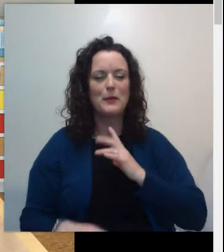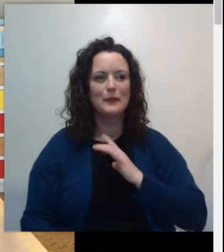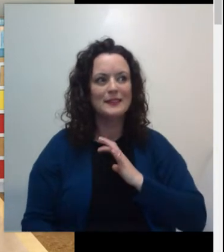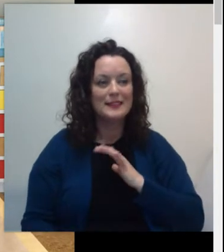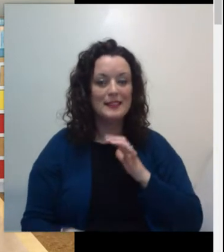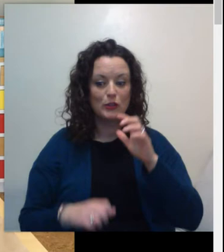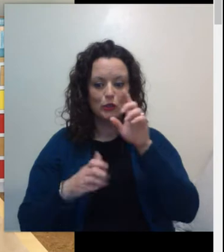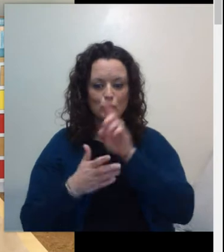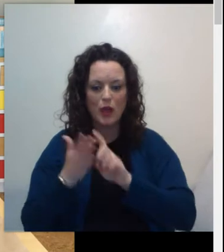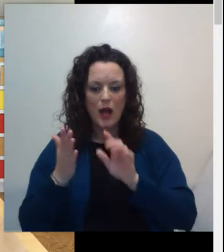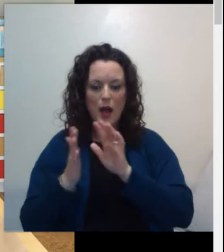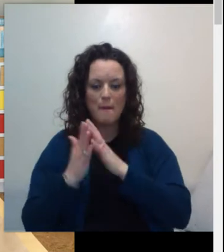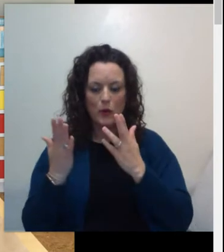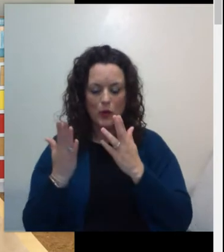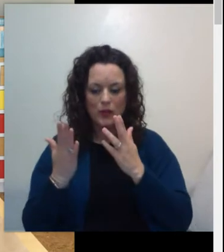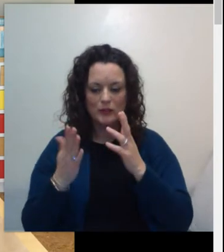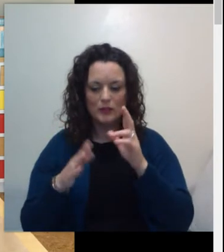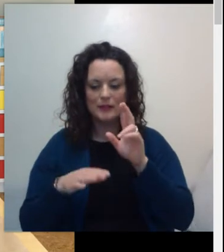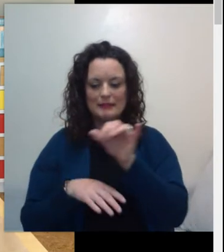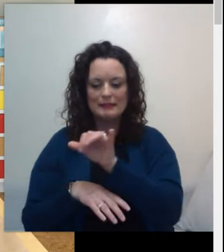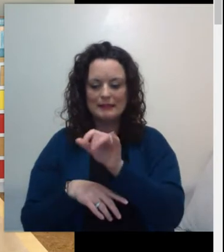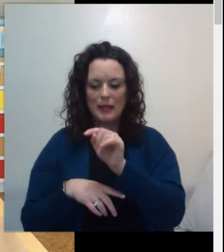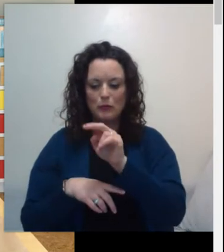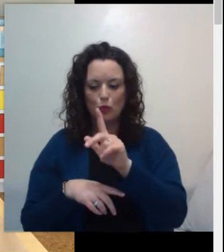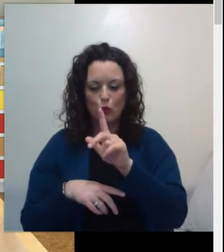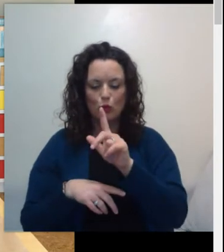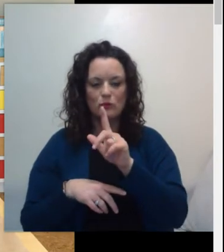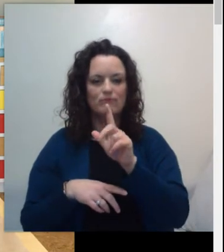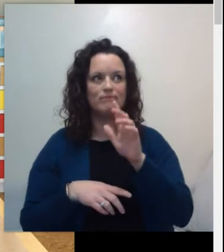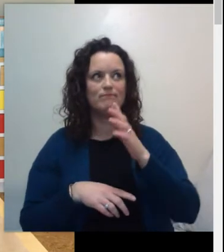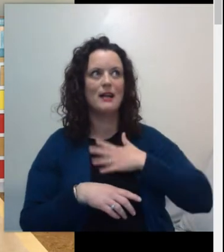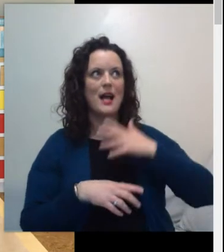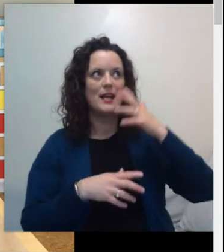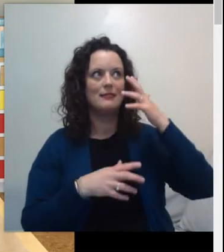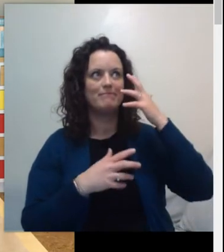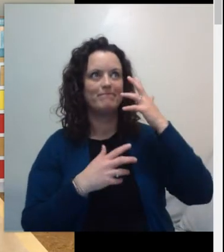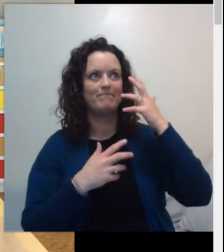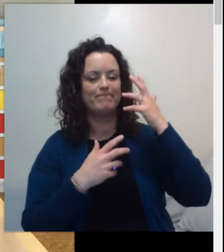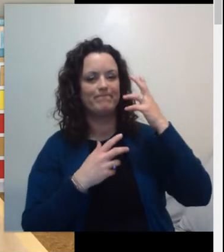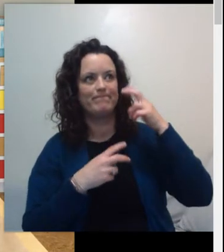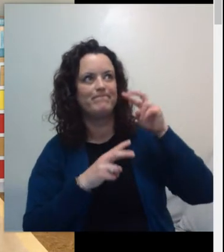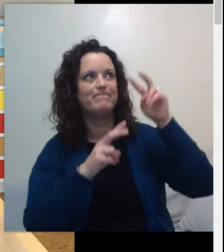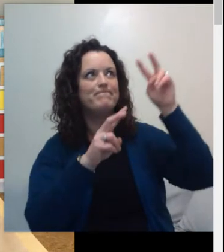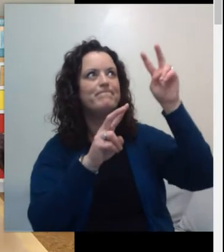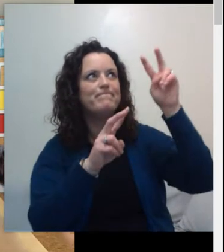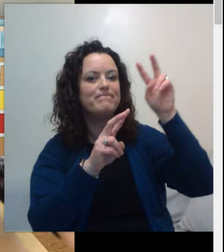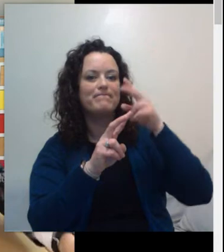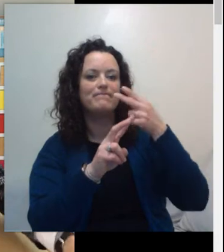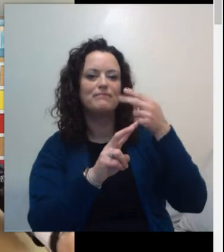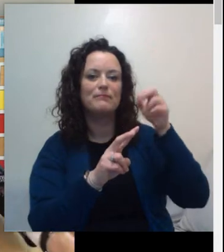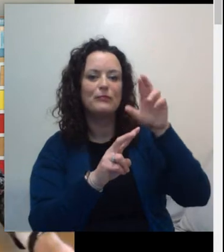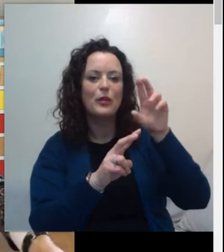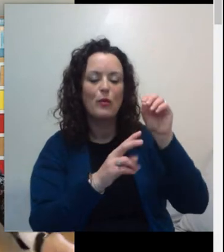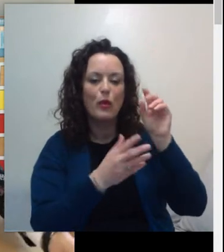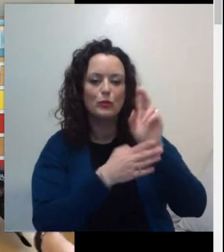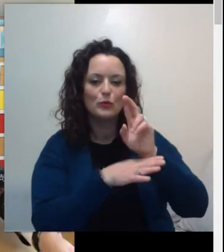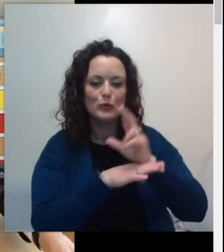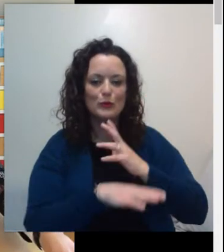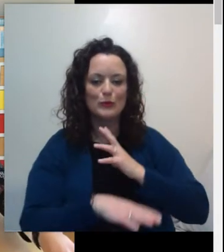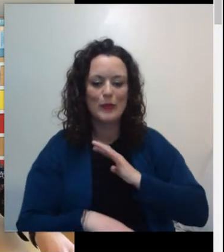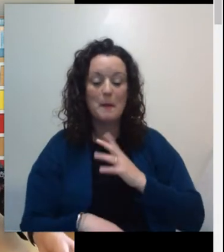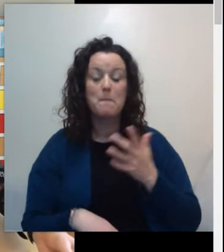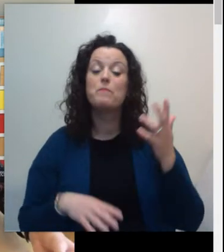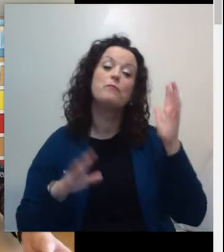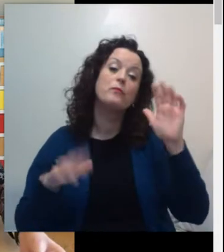drew with. Wow, that was pretty incredible. Shall we learn how to draw Wilbur, the Naked Mole Rat? Let's